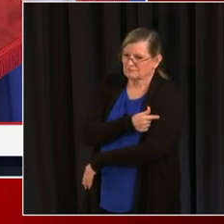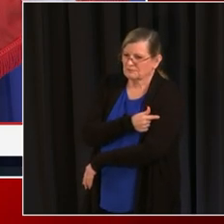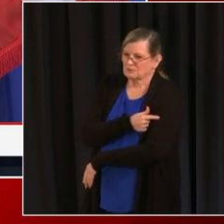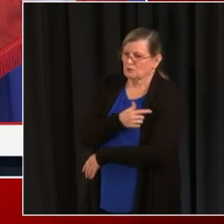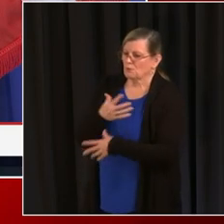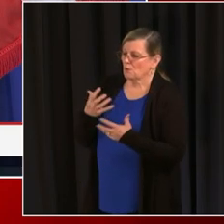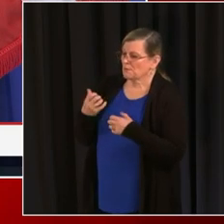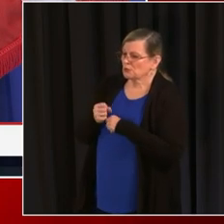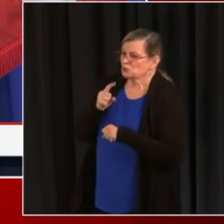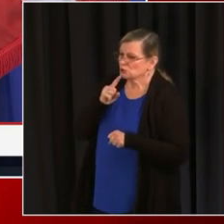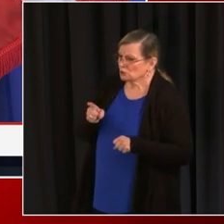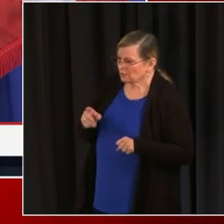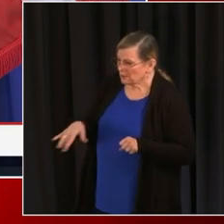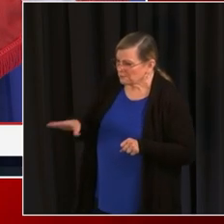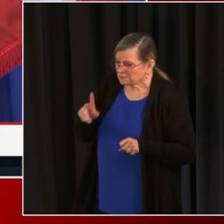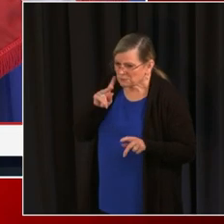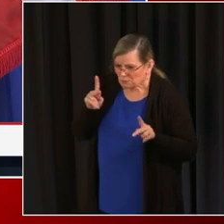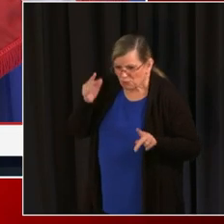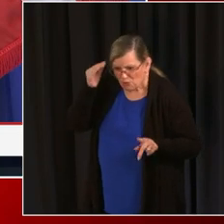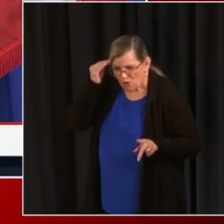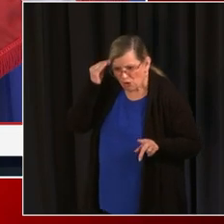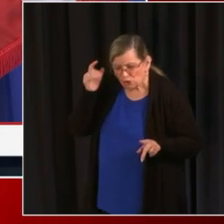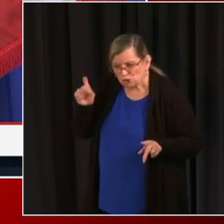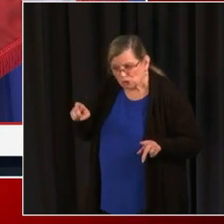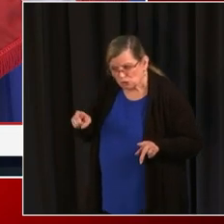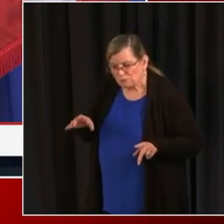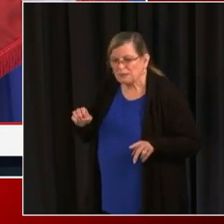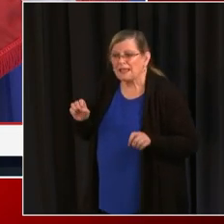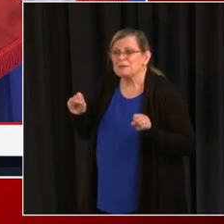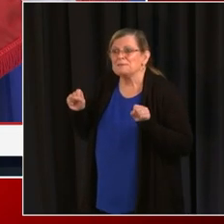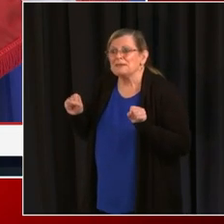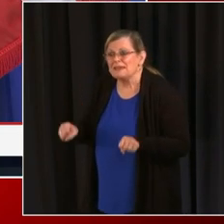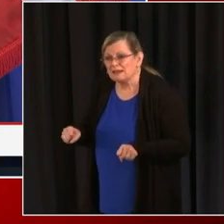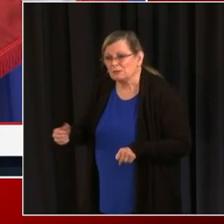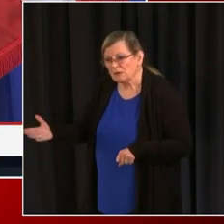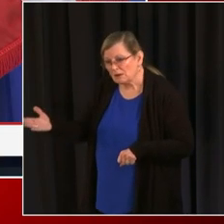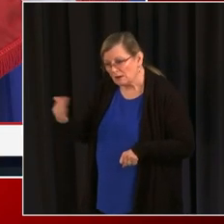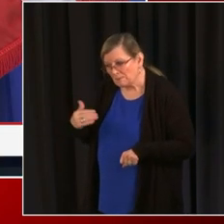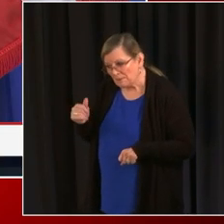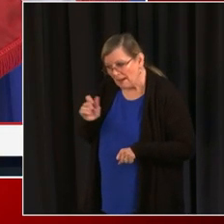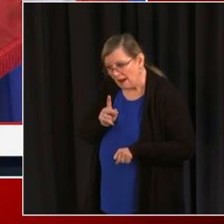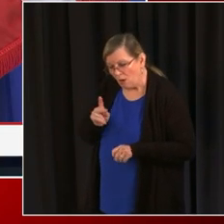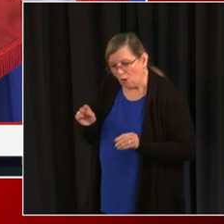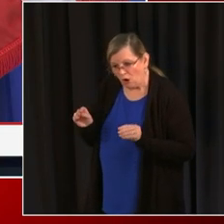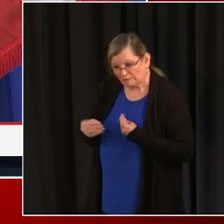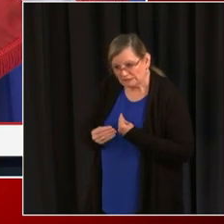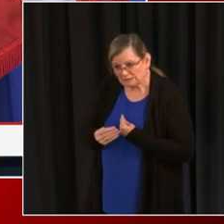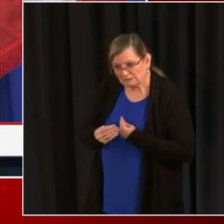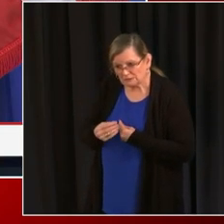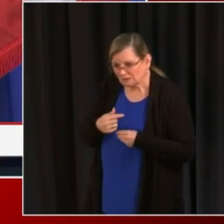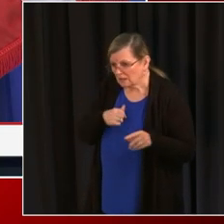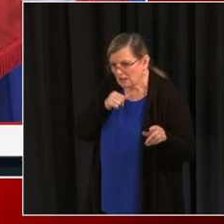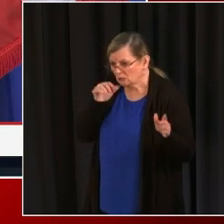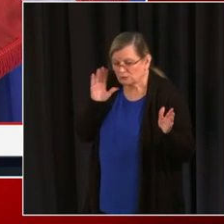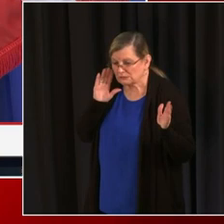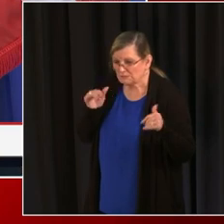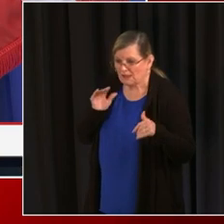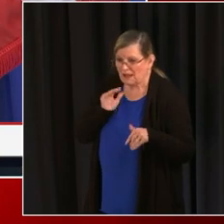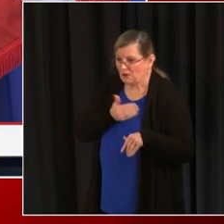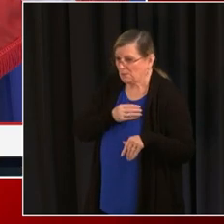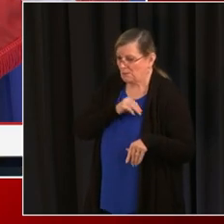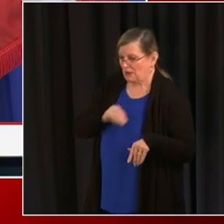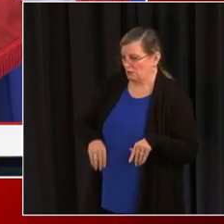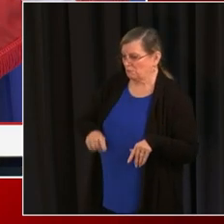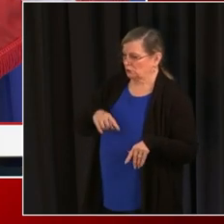want to make sure people know that they should and can come back to their offices. I don't expect that our mayor's